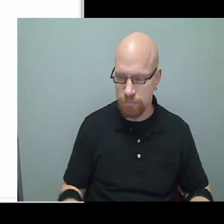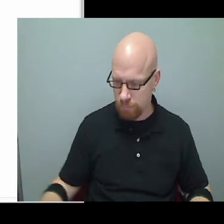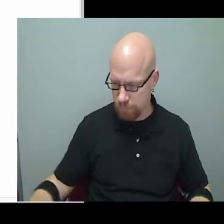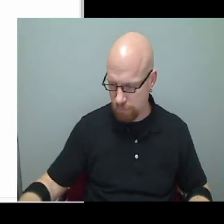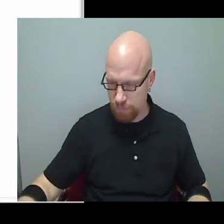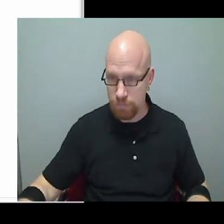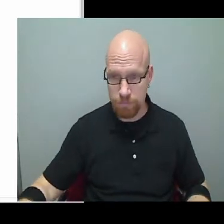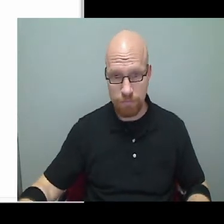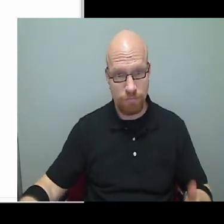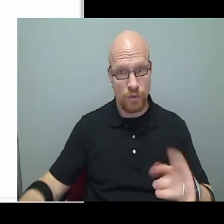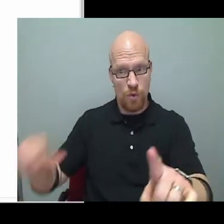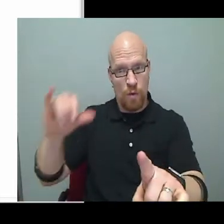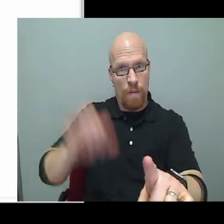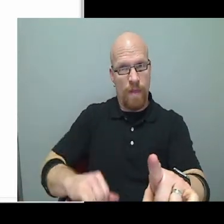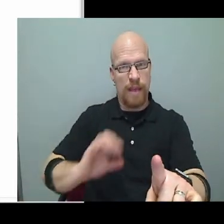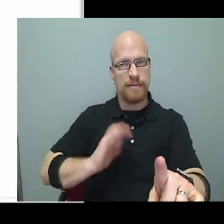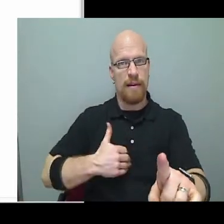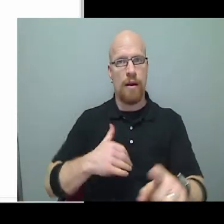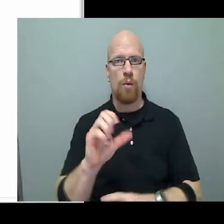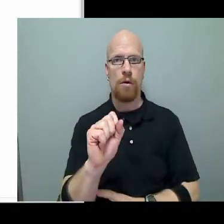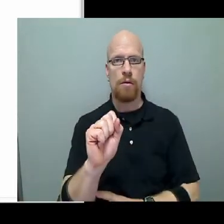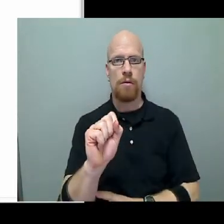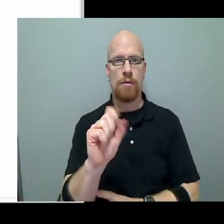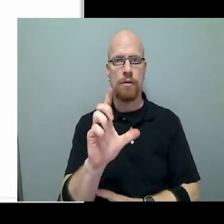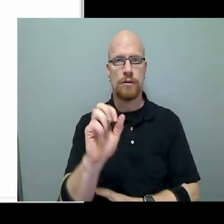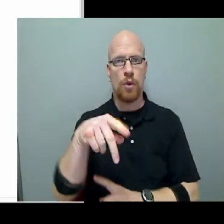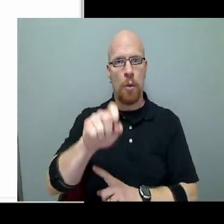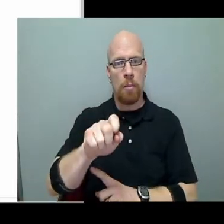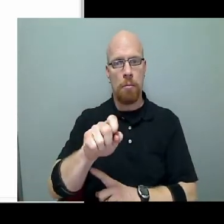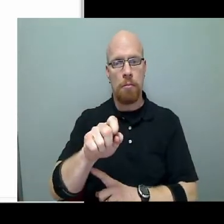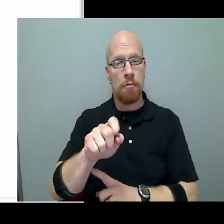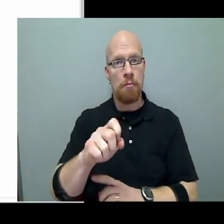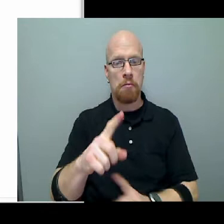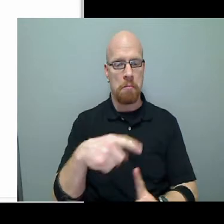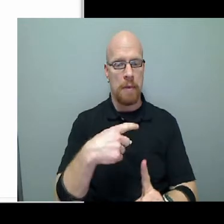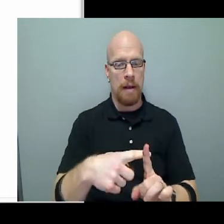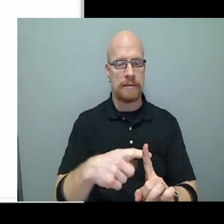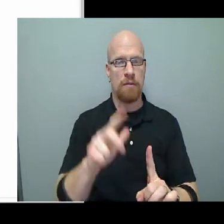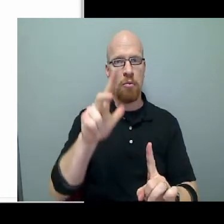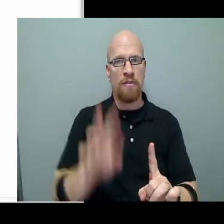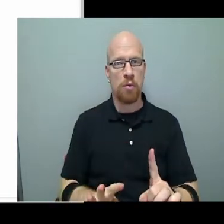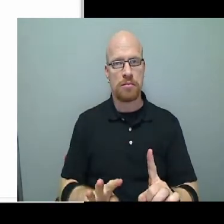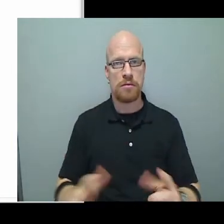So that's our slope, positive 3 over 4, 3/4.